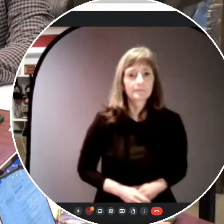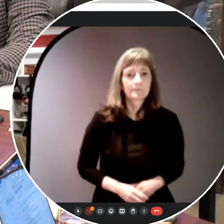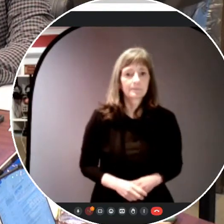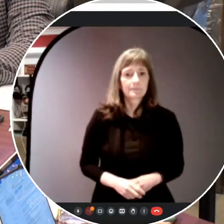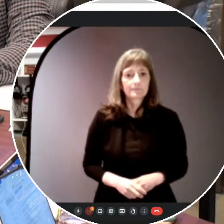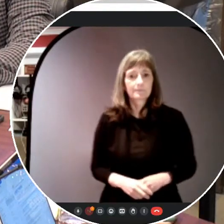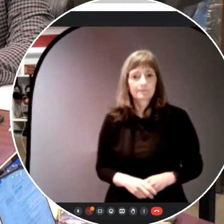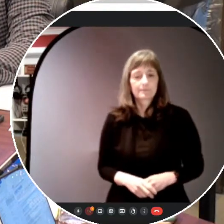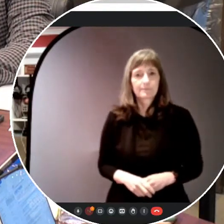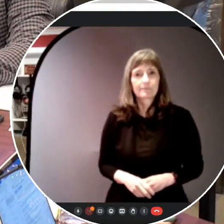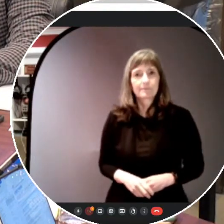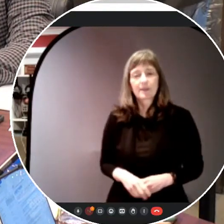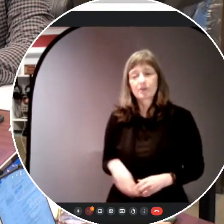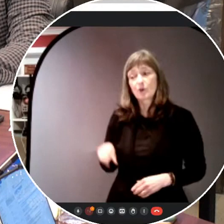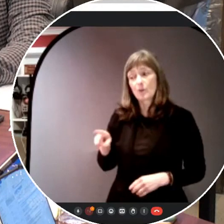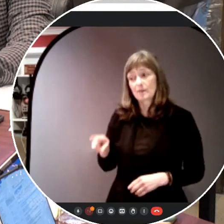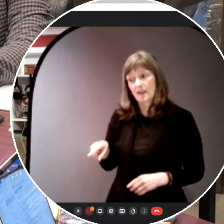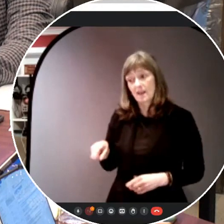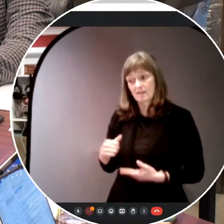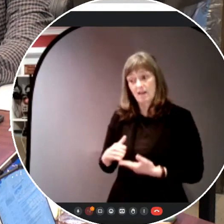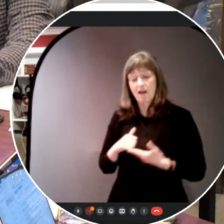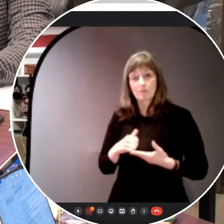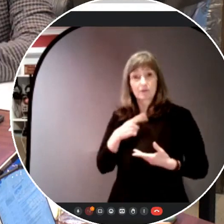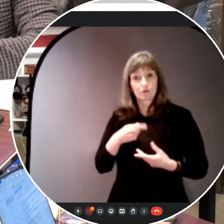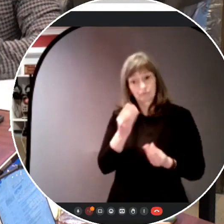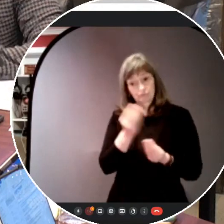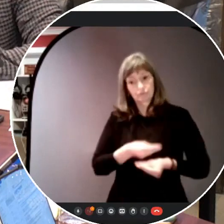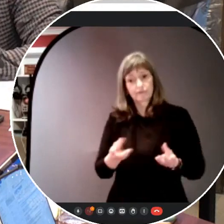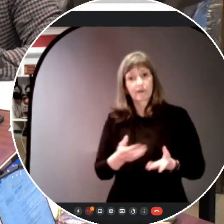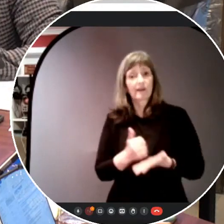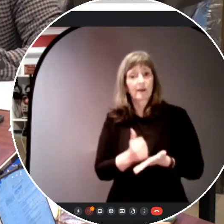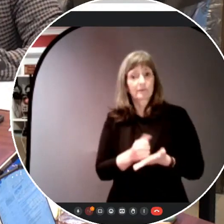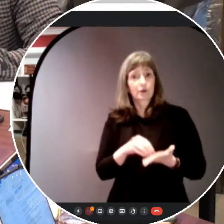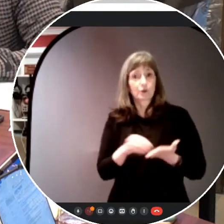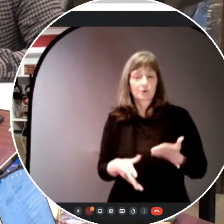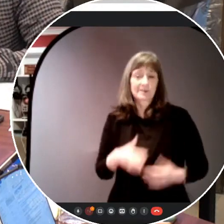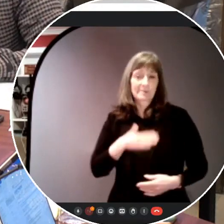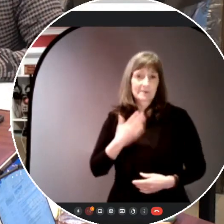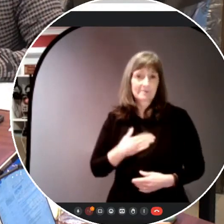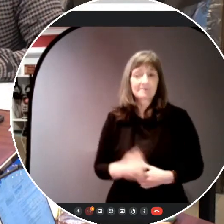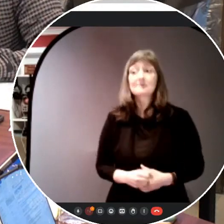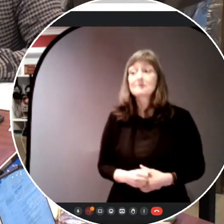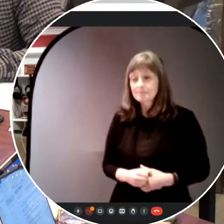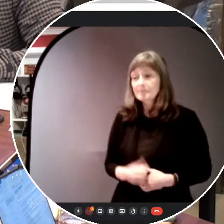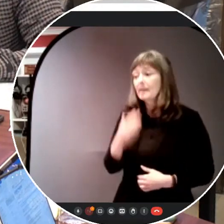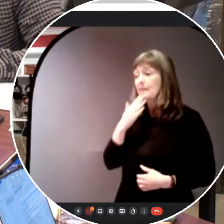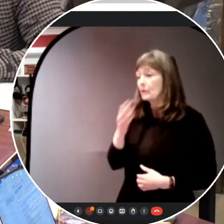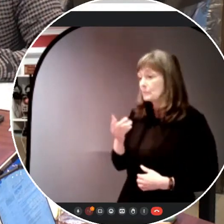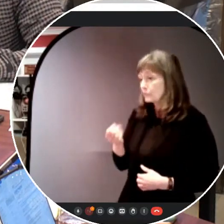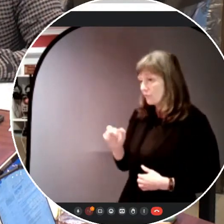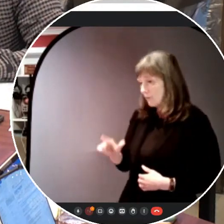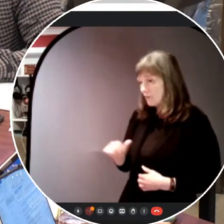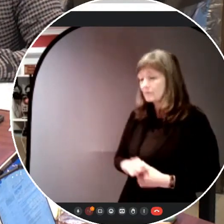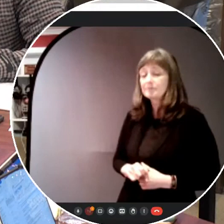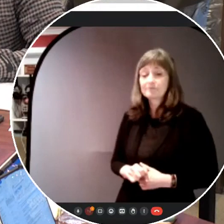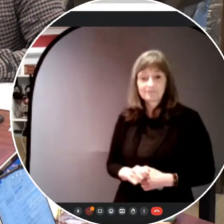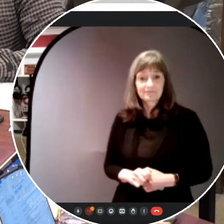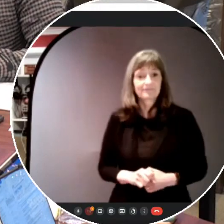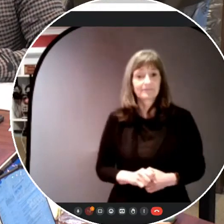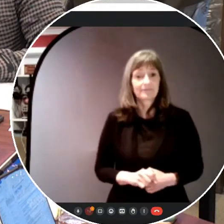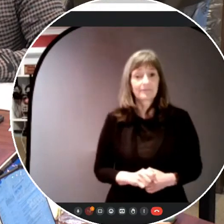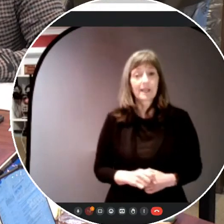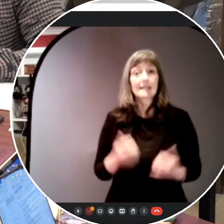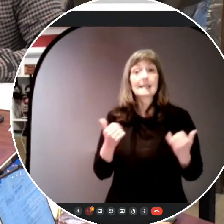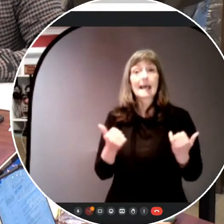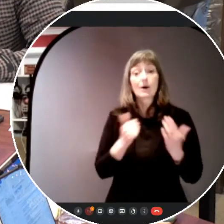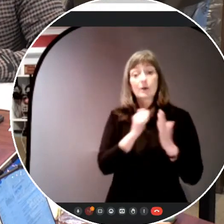corporation to be able to help some of our students. Thank you, Mr. Hall. It's really important. We appreciate that very much. Now that we're out of Agenda